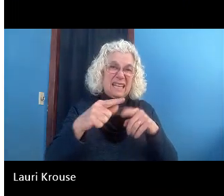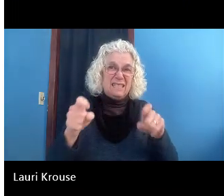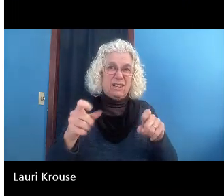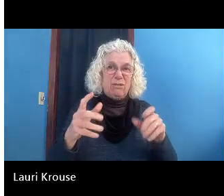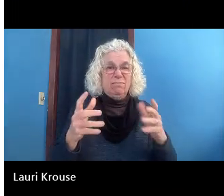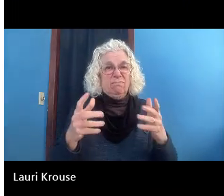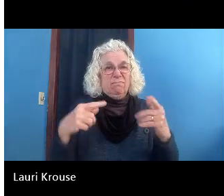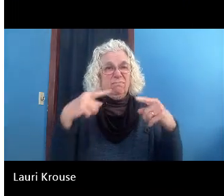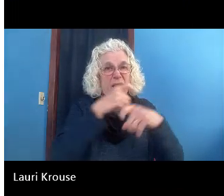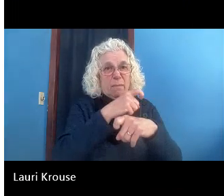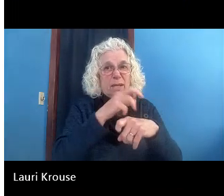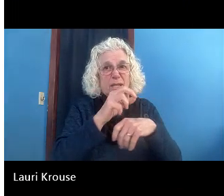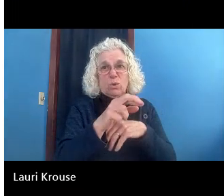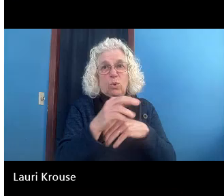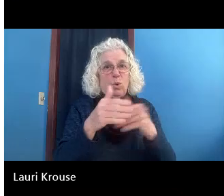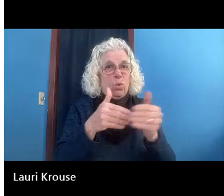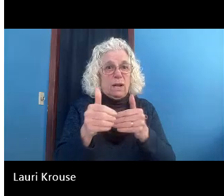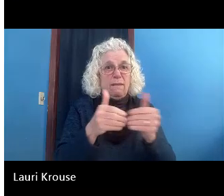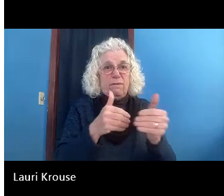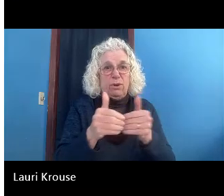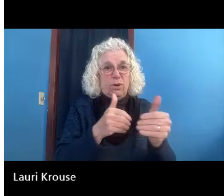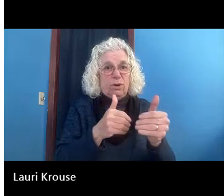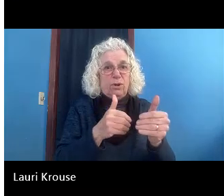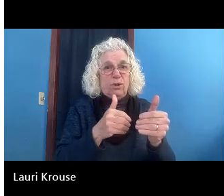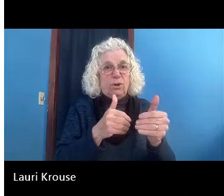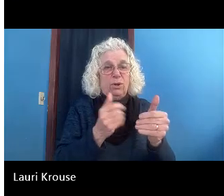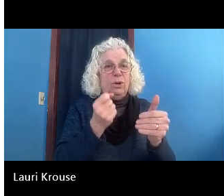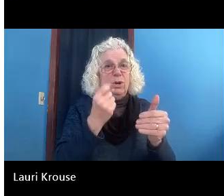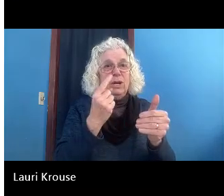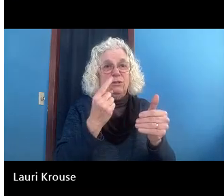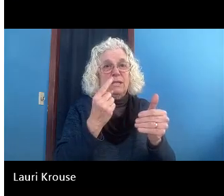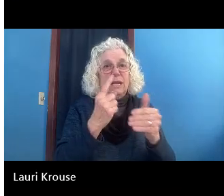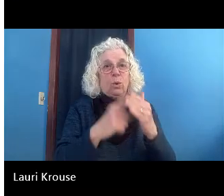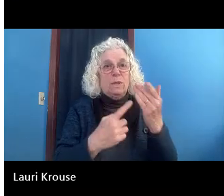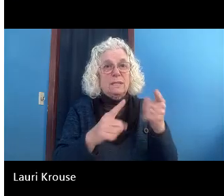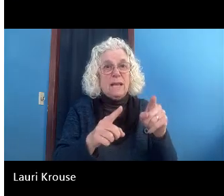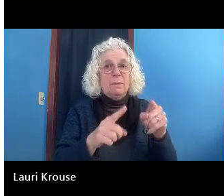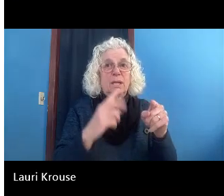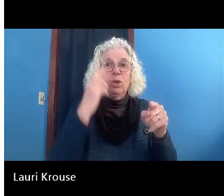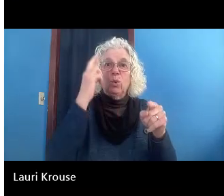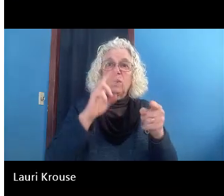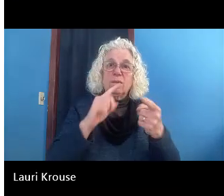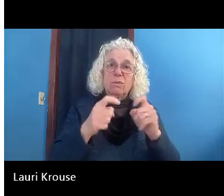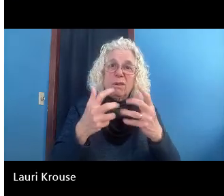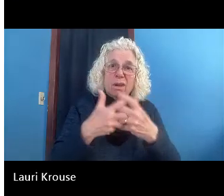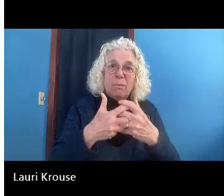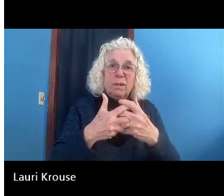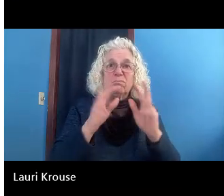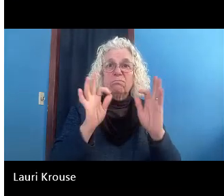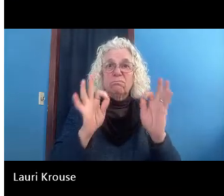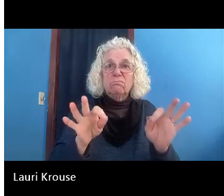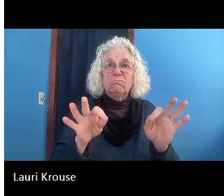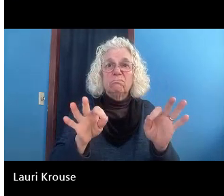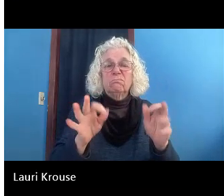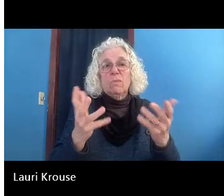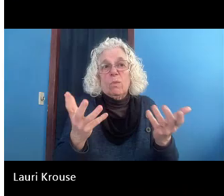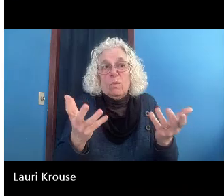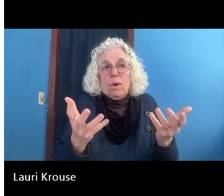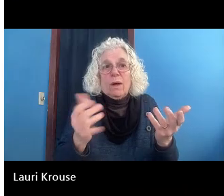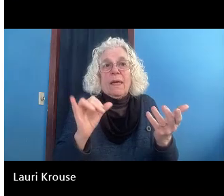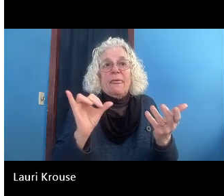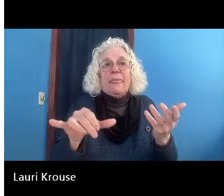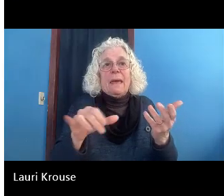complex, or when it comes to things like, understanding or realizing, okay, what kinds of reasonable accommodations might be reasonable accommodations, that